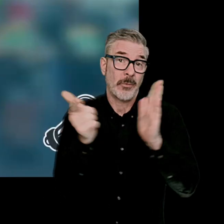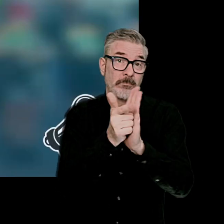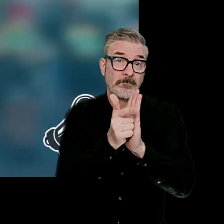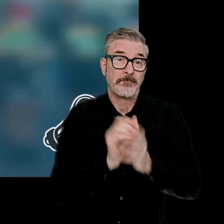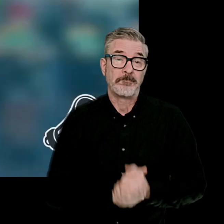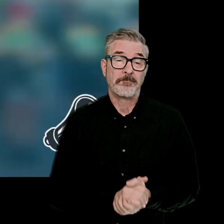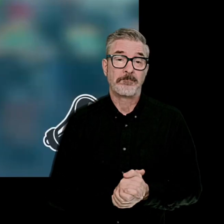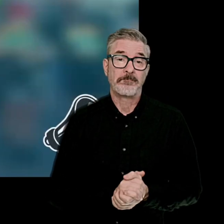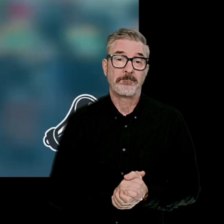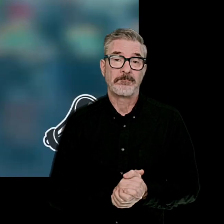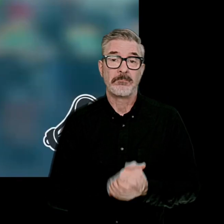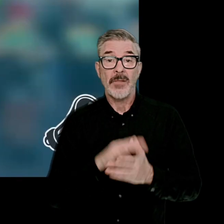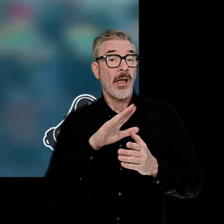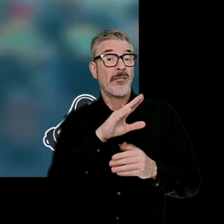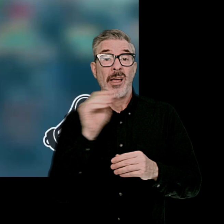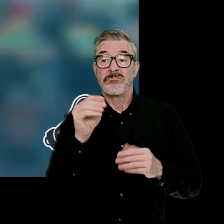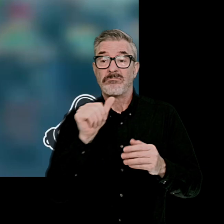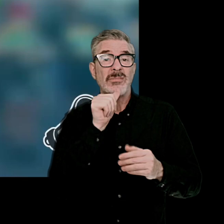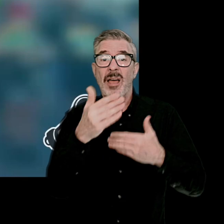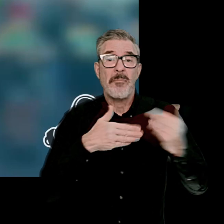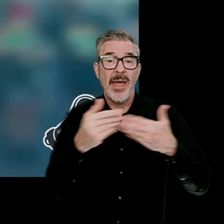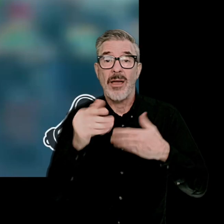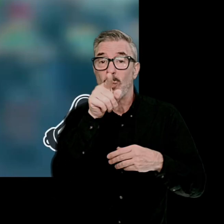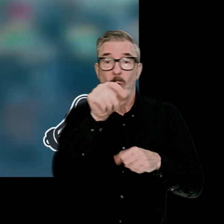your rights are being violated.